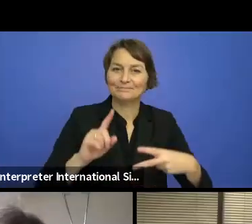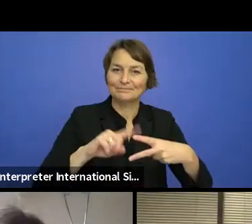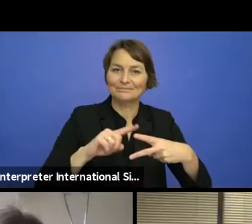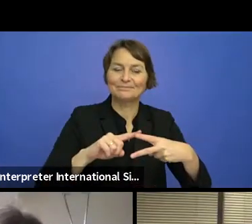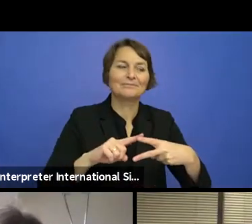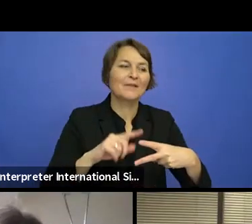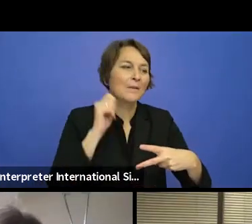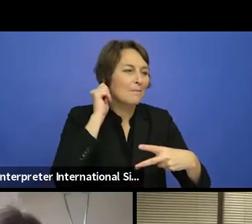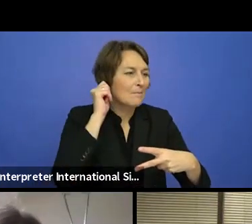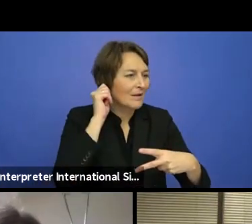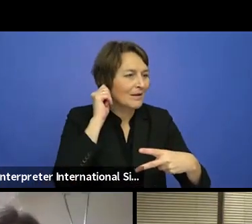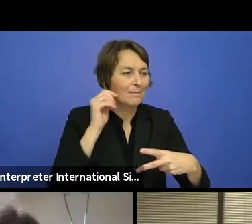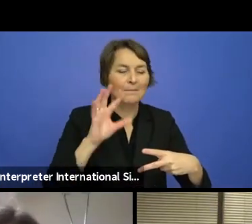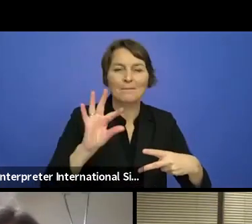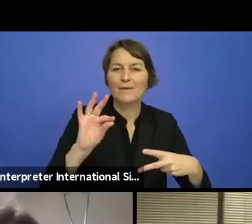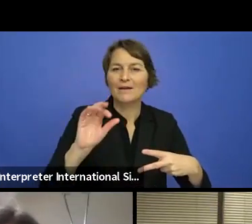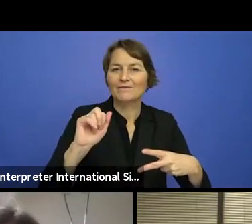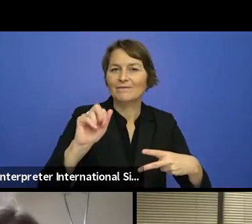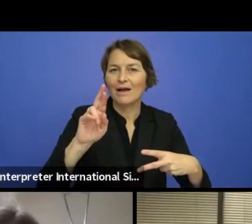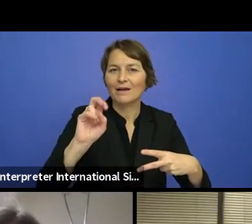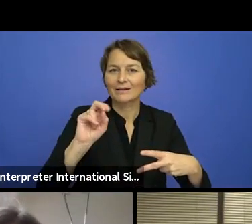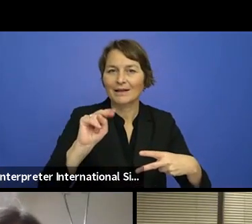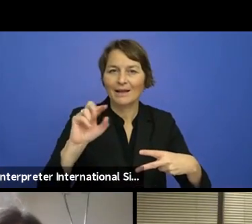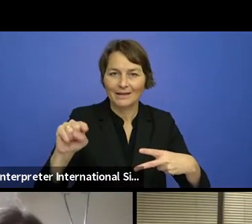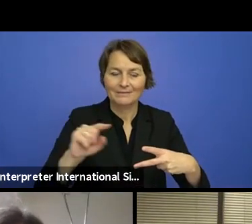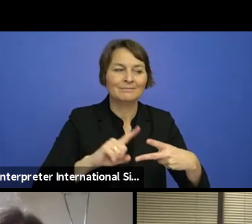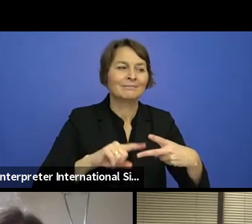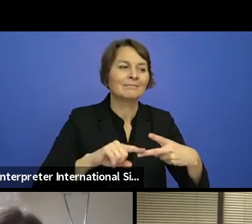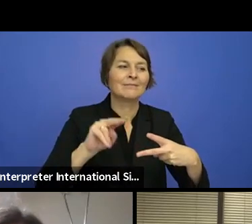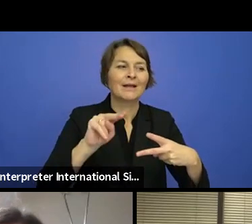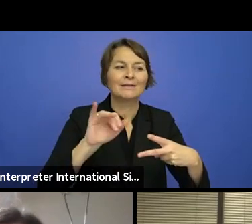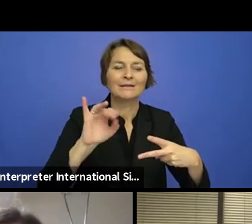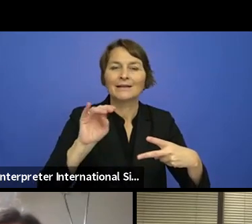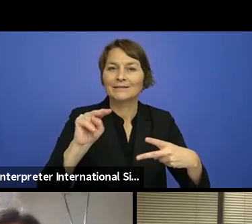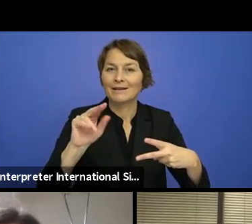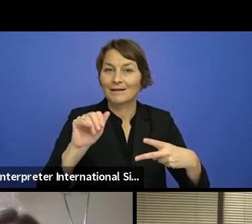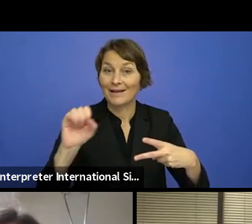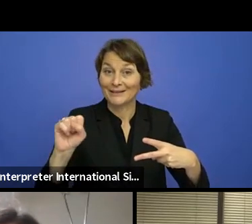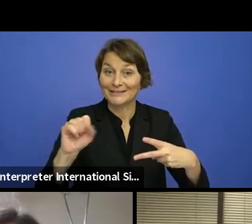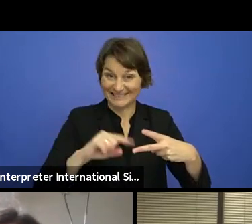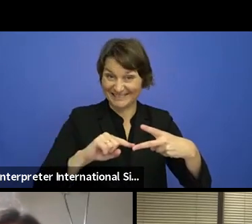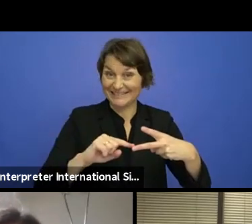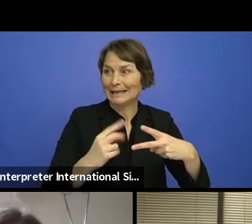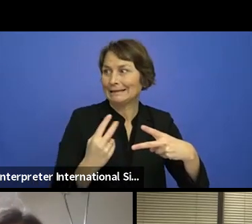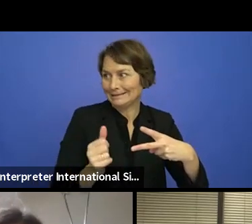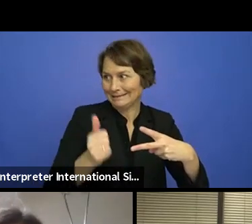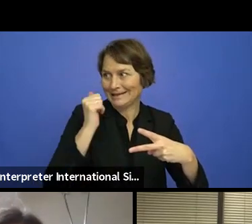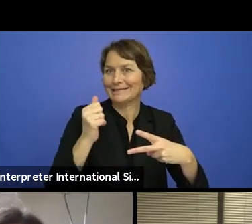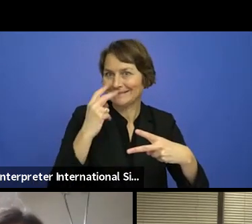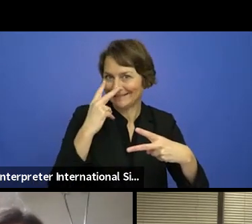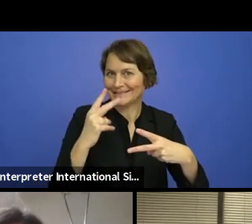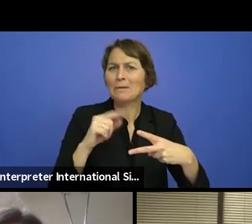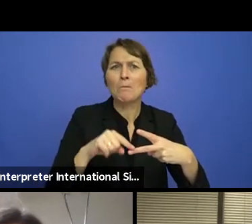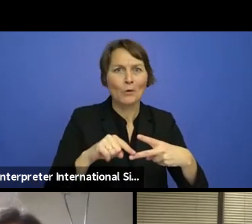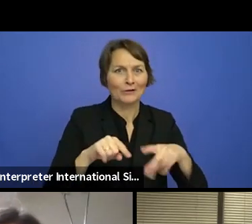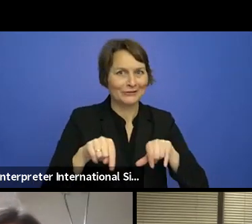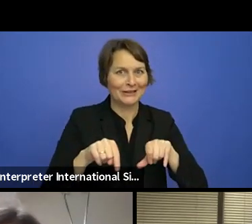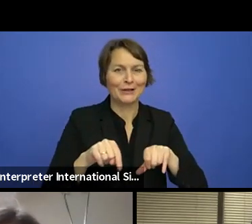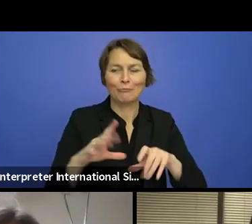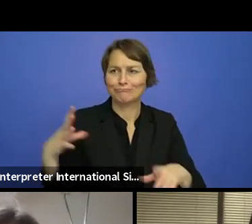Farreng and Mr. Nienaß. Who I also saw yesterday. He's very active at the theater forum at the